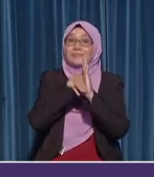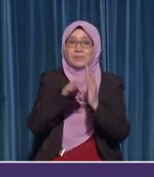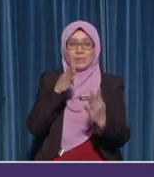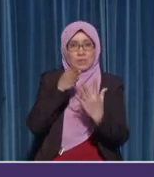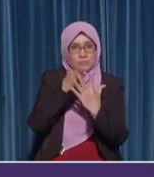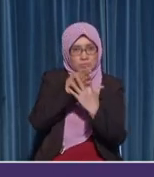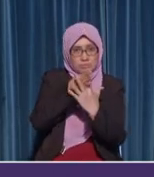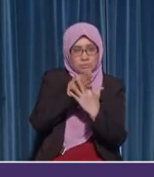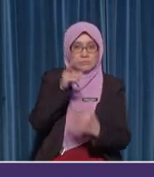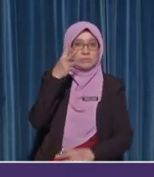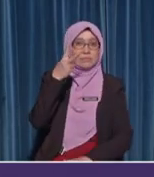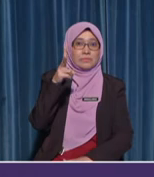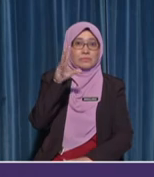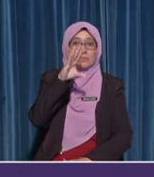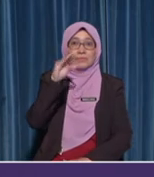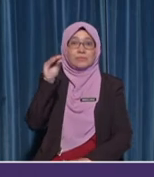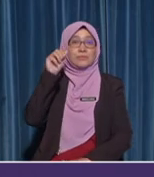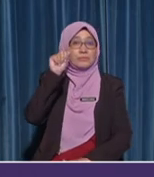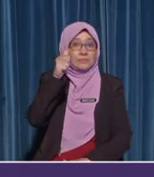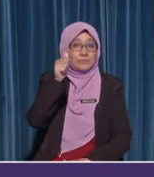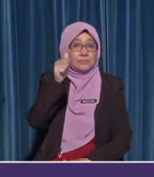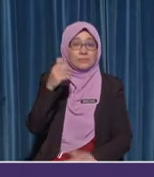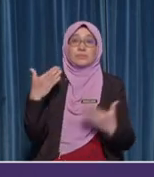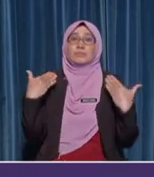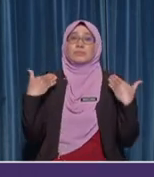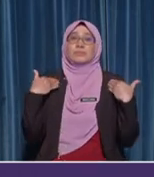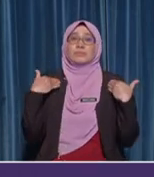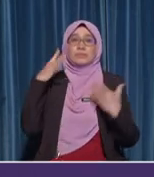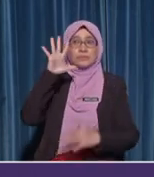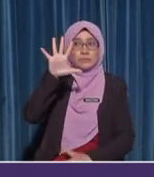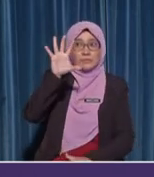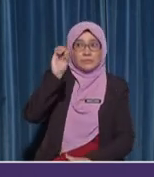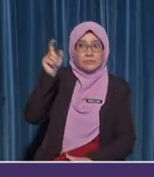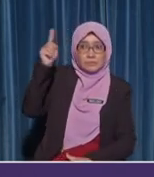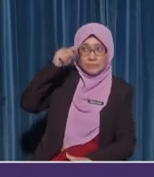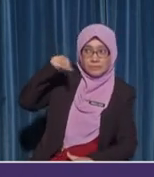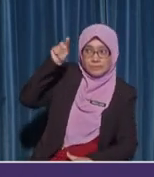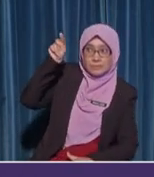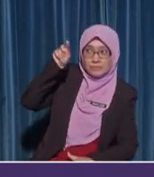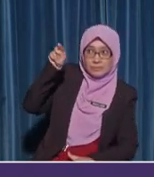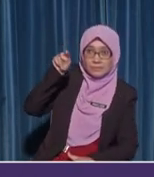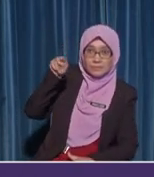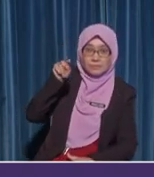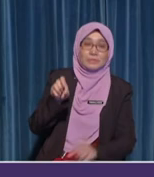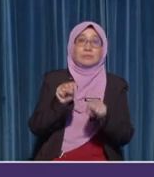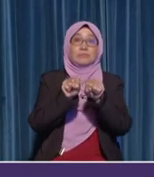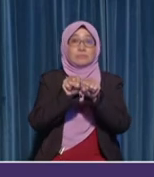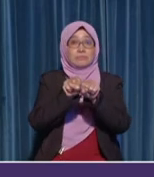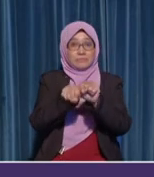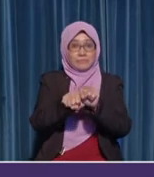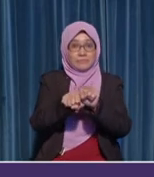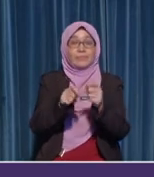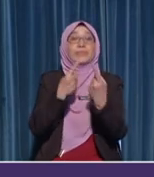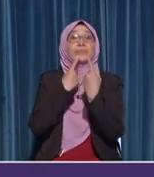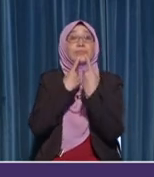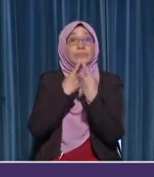12 and 10, there are 50 graduations. So, the